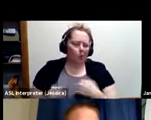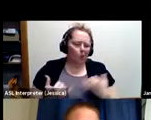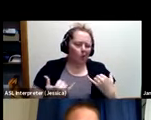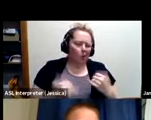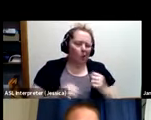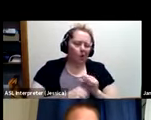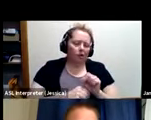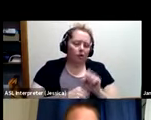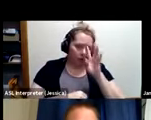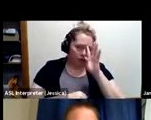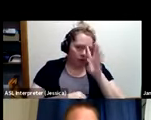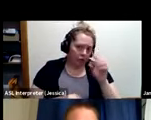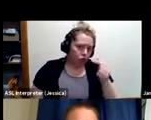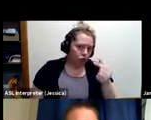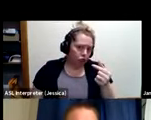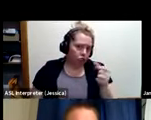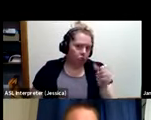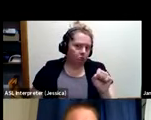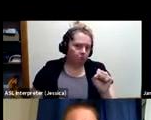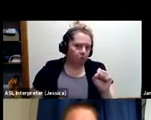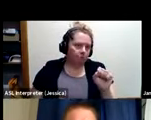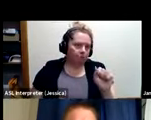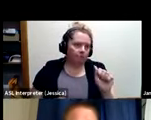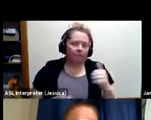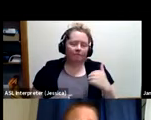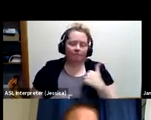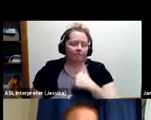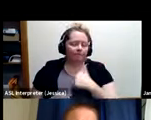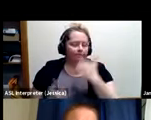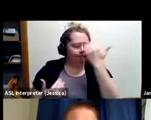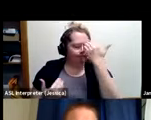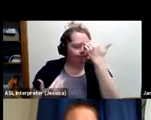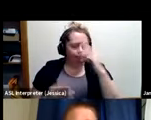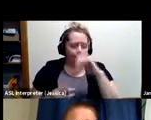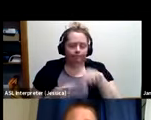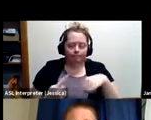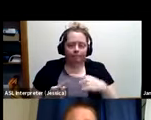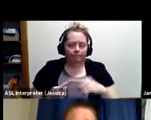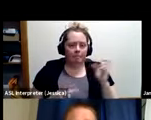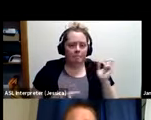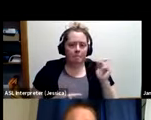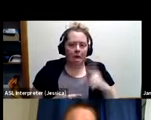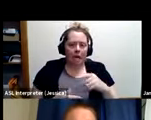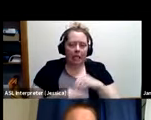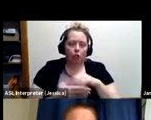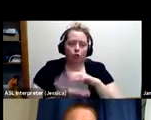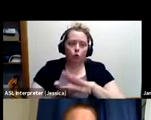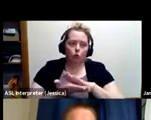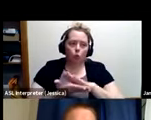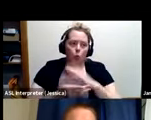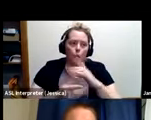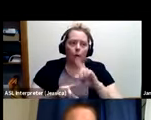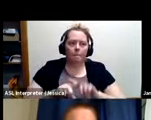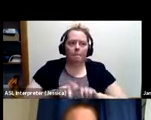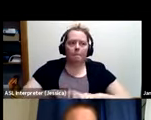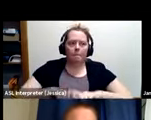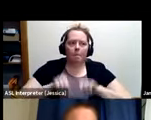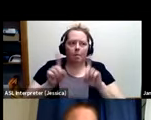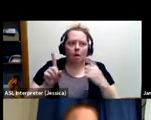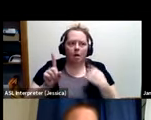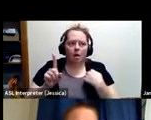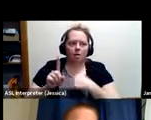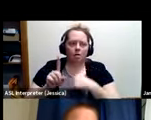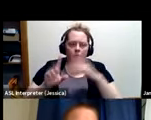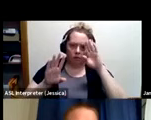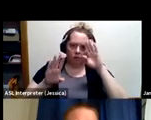schools to help with GSA programming, which is also something that we do. And so we've started on Discord